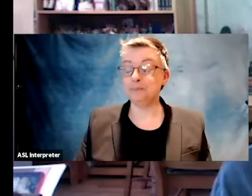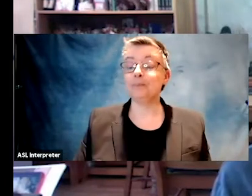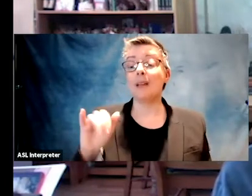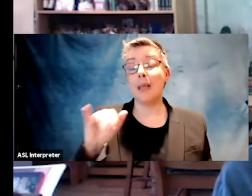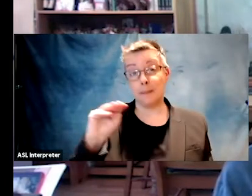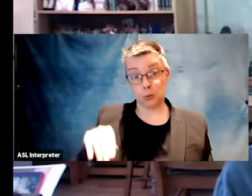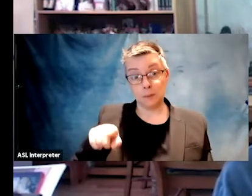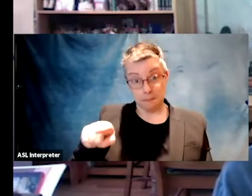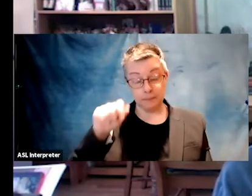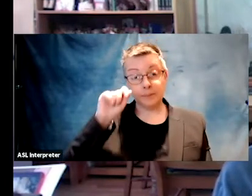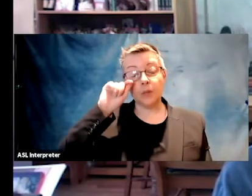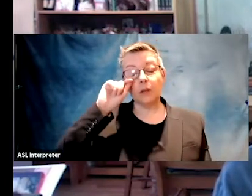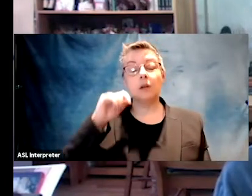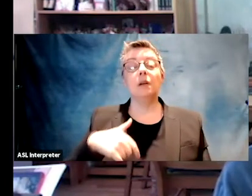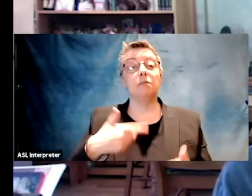um,